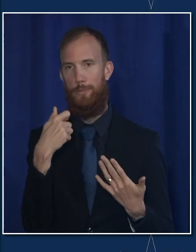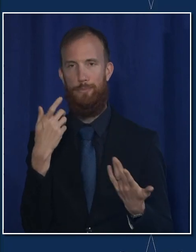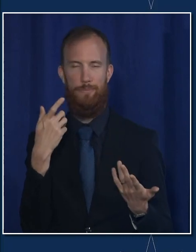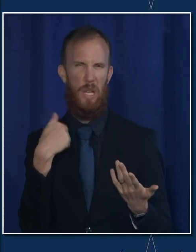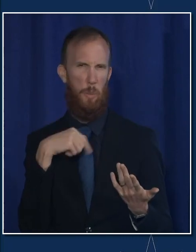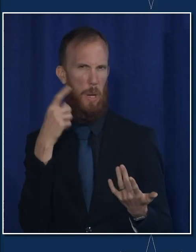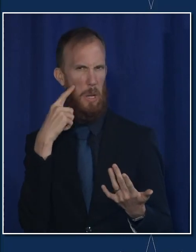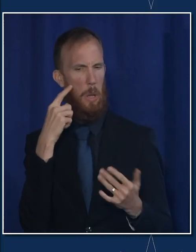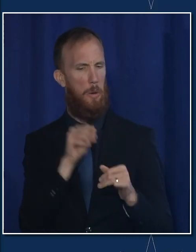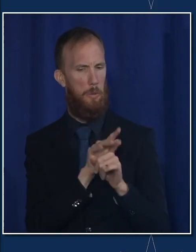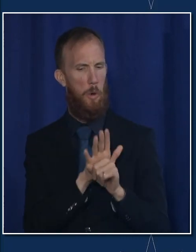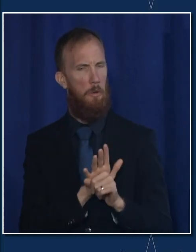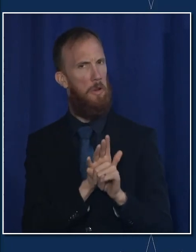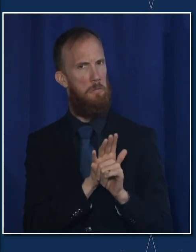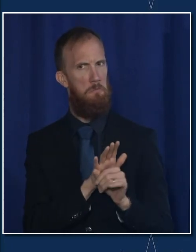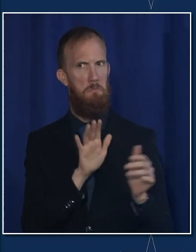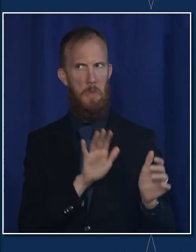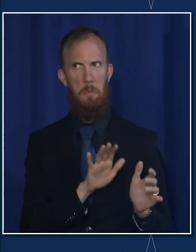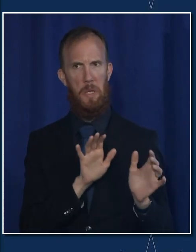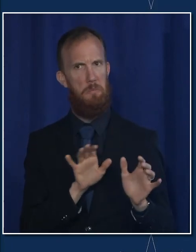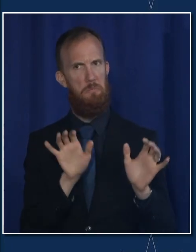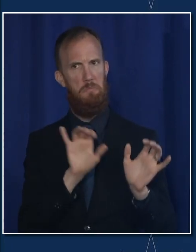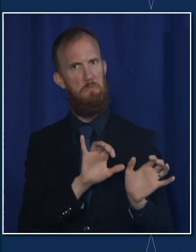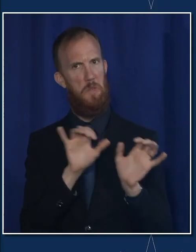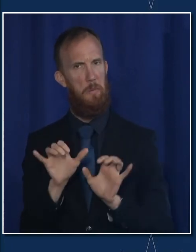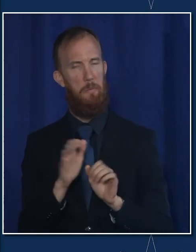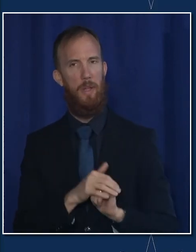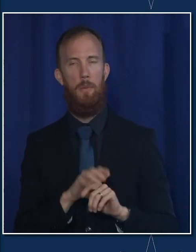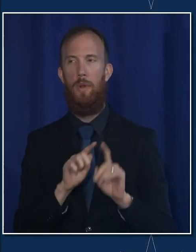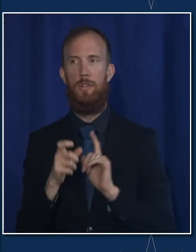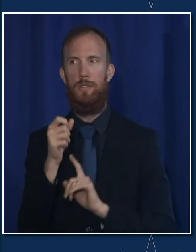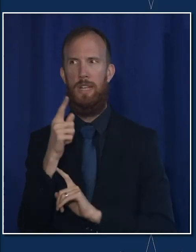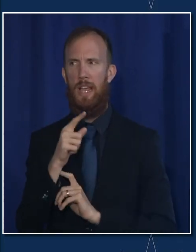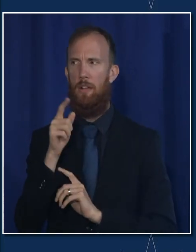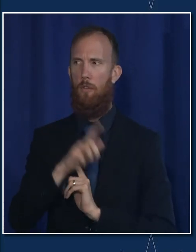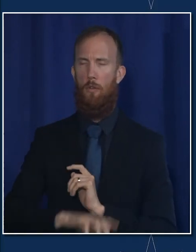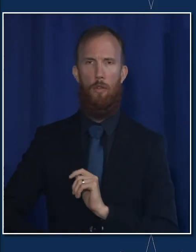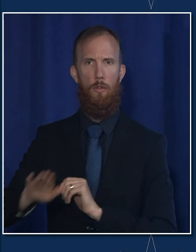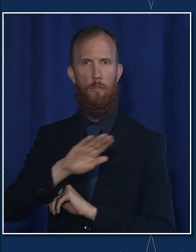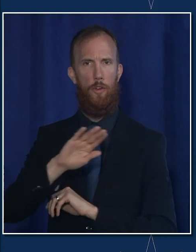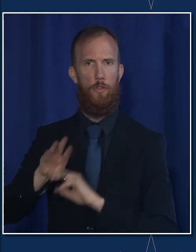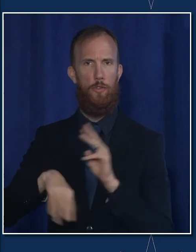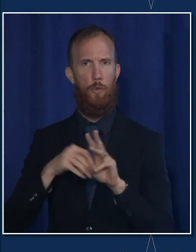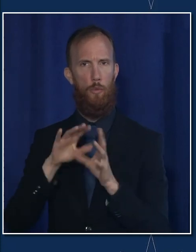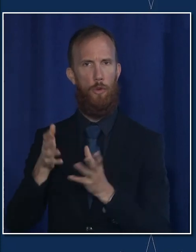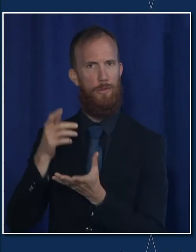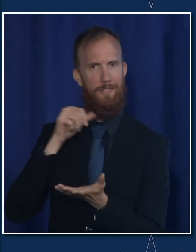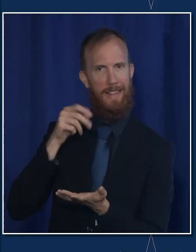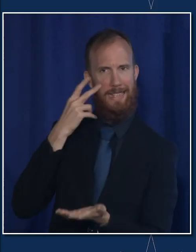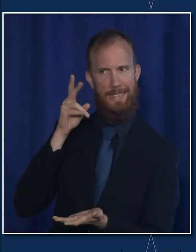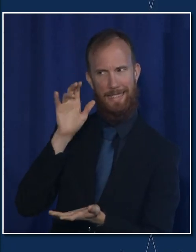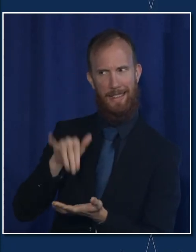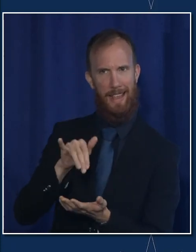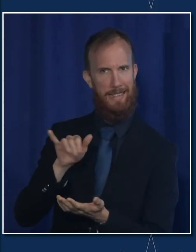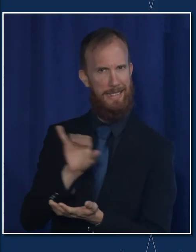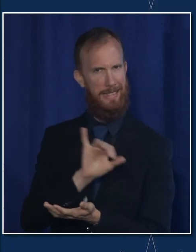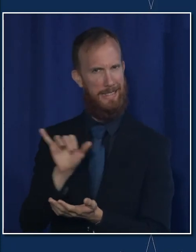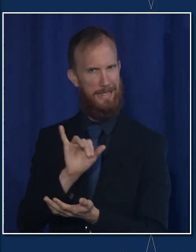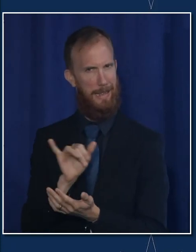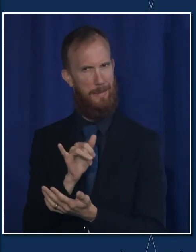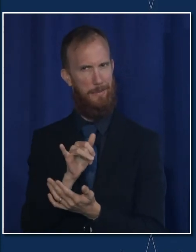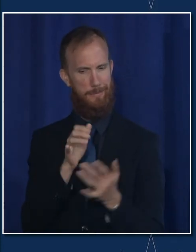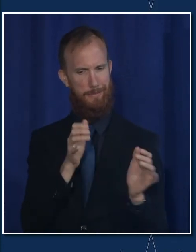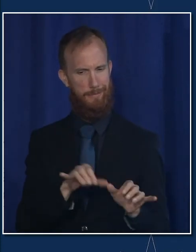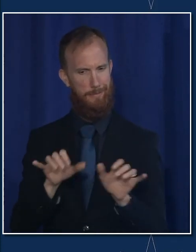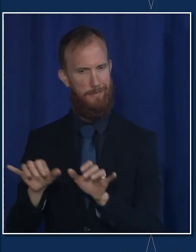interesting, though, is around the world, we haven't always seen that same weather pattern, and we're still learning a little bit about why that may be.